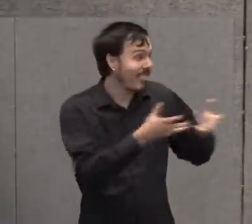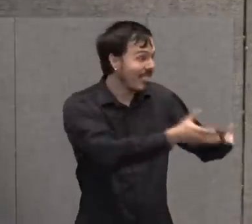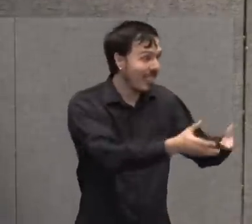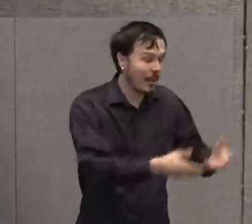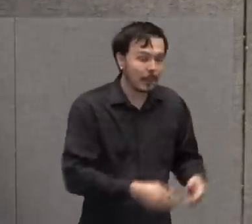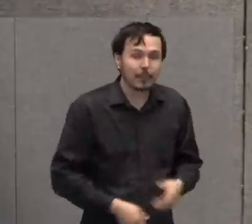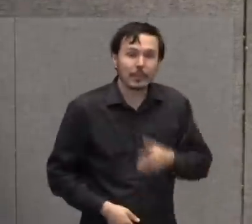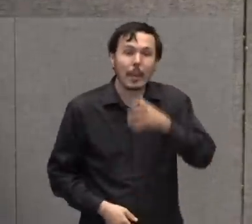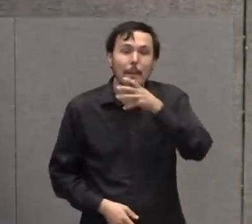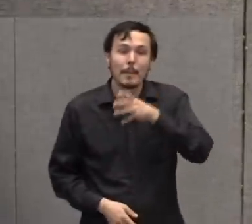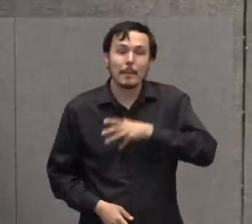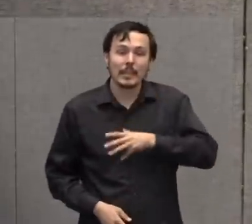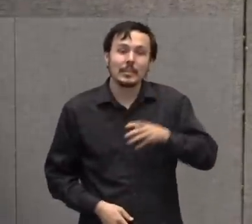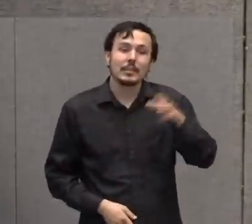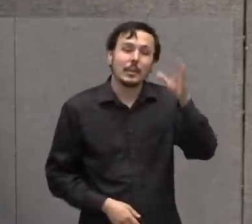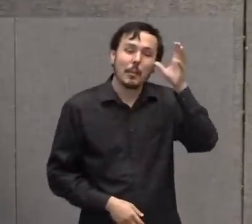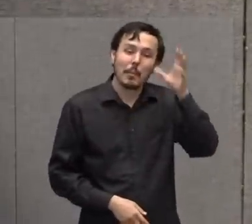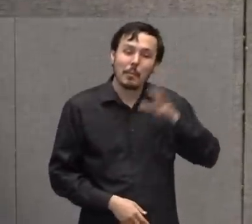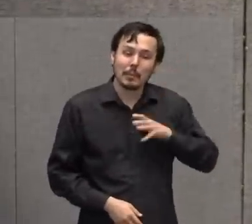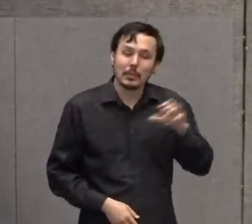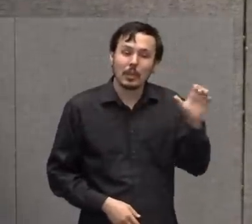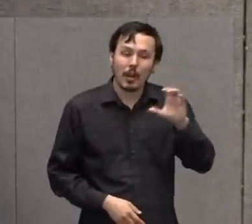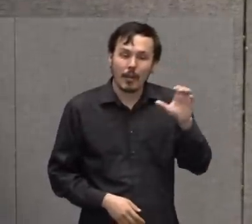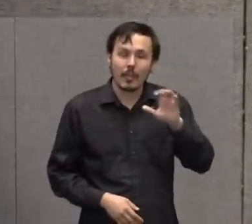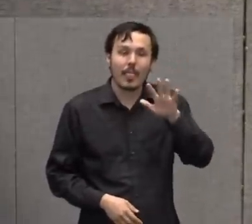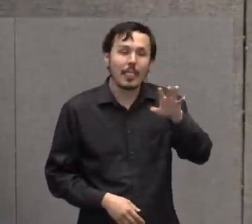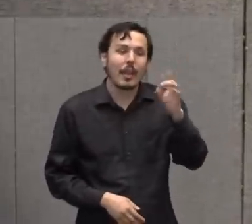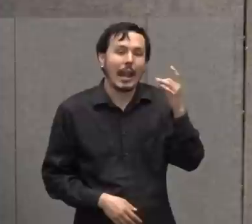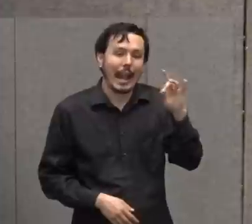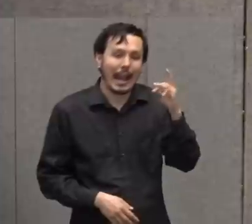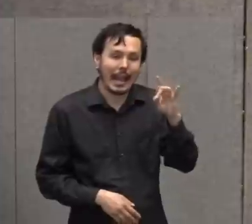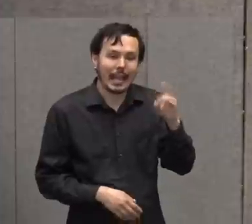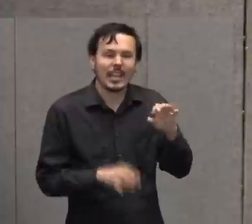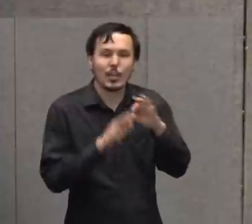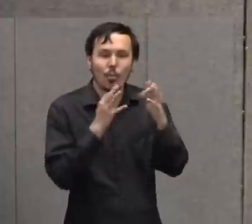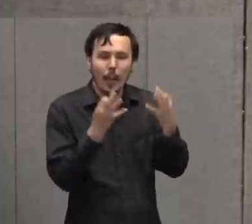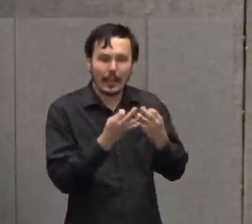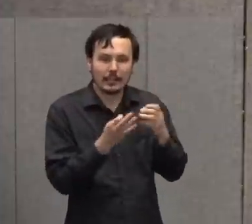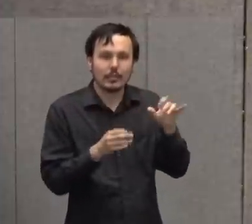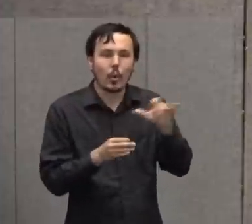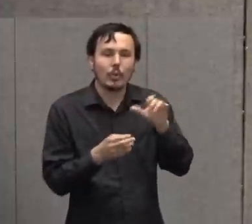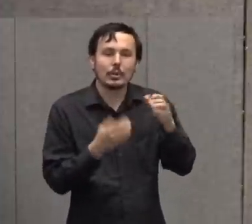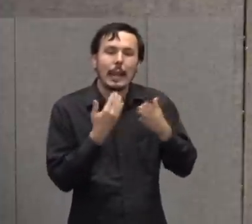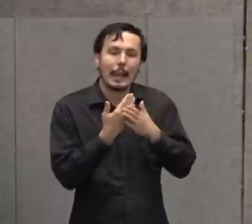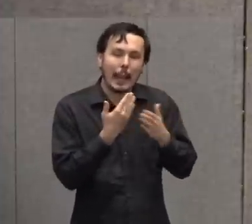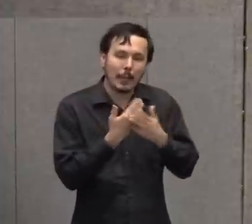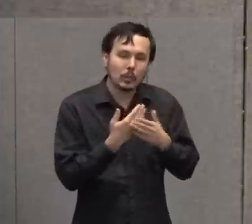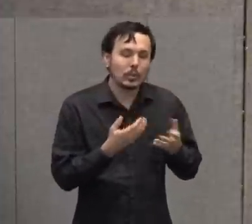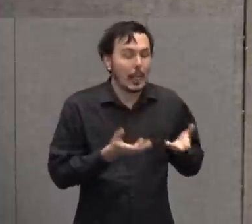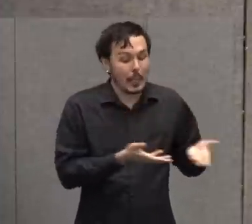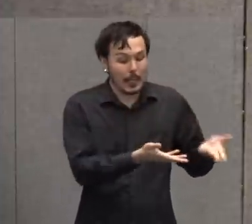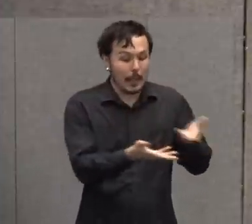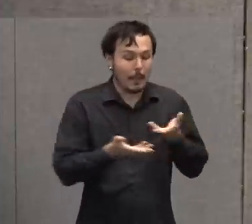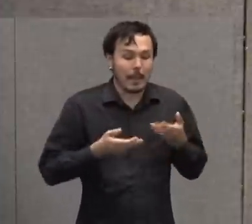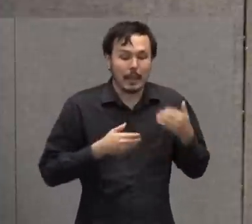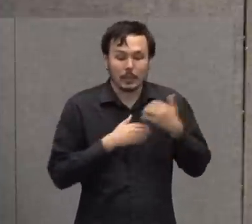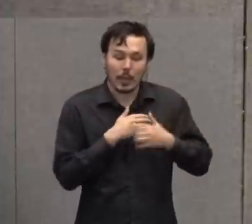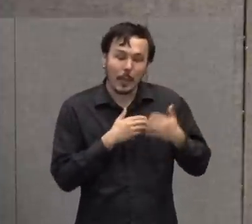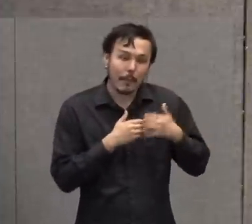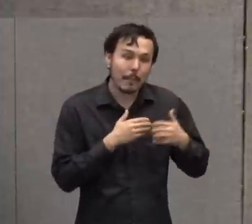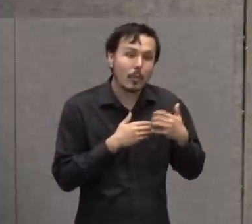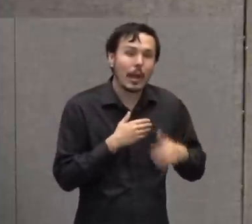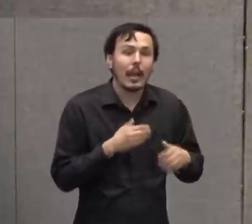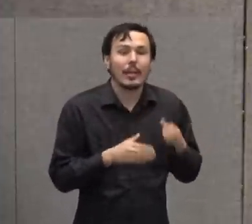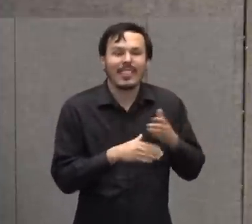Mr. and Mrs. Comfort and their 18 relatives and neighbors were finally all seated. They passed the salad and bread, they shared the celery